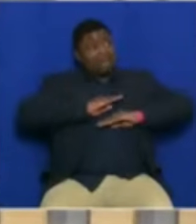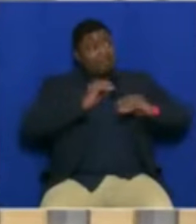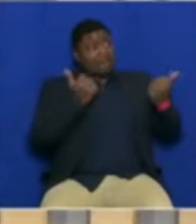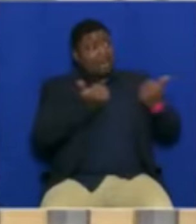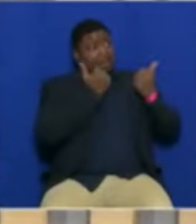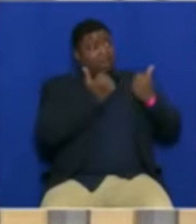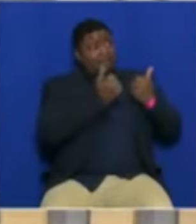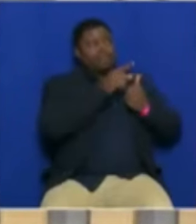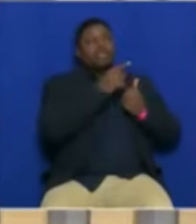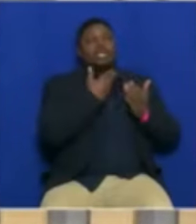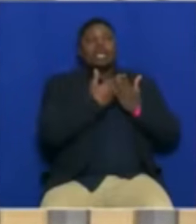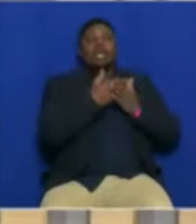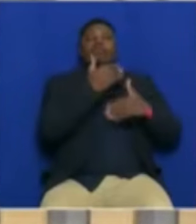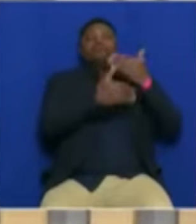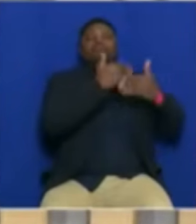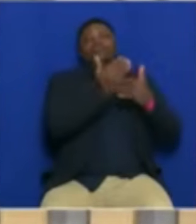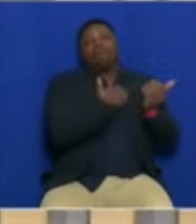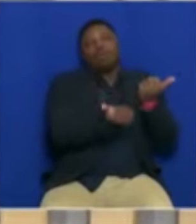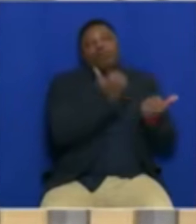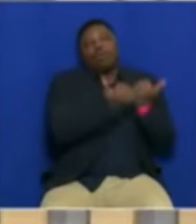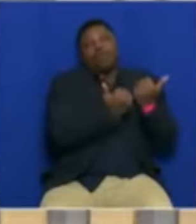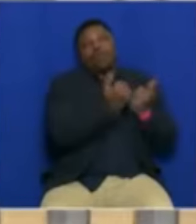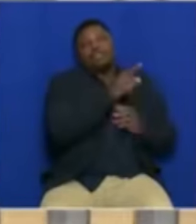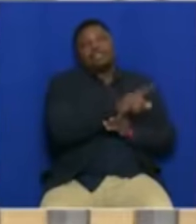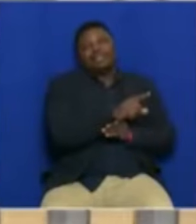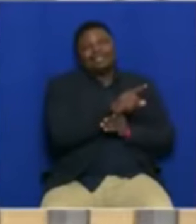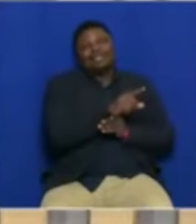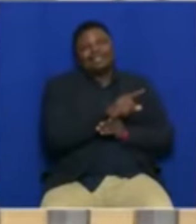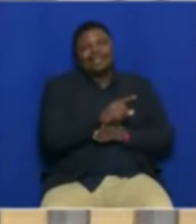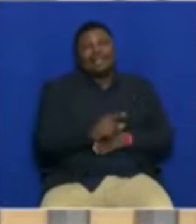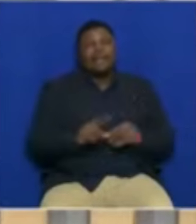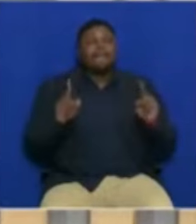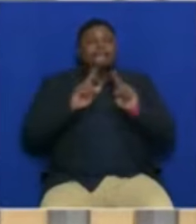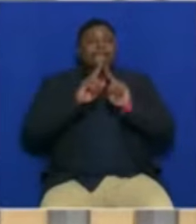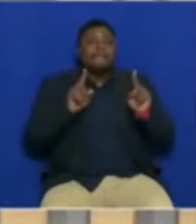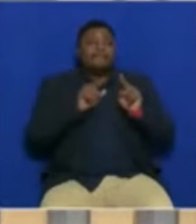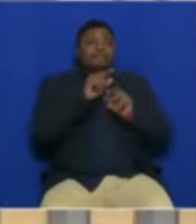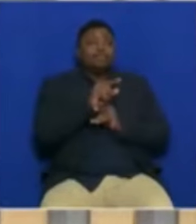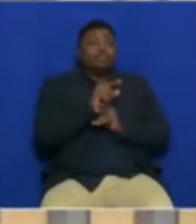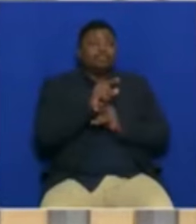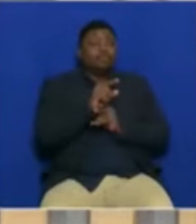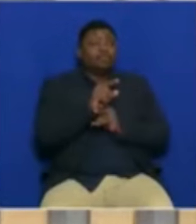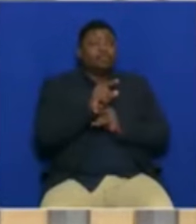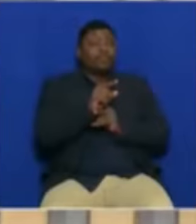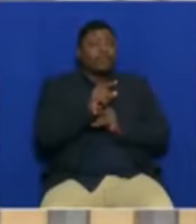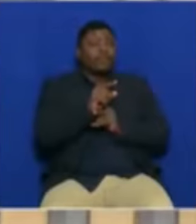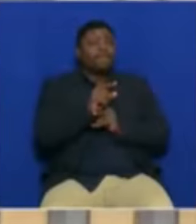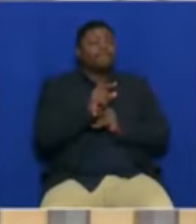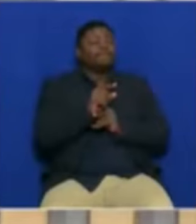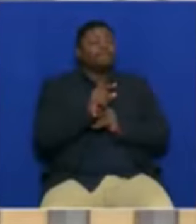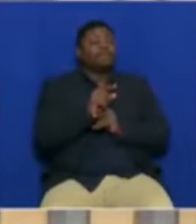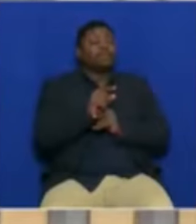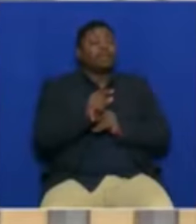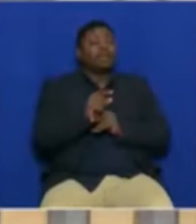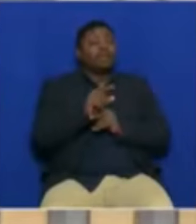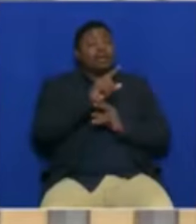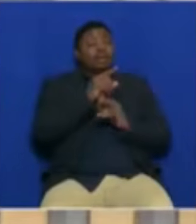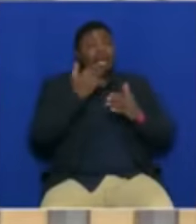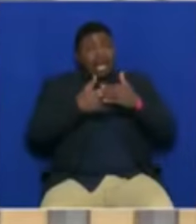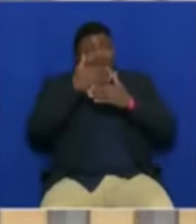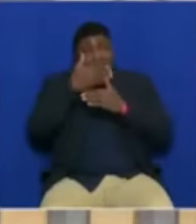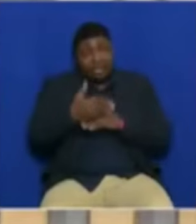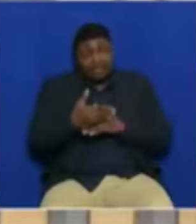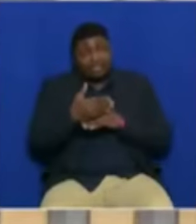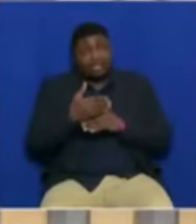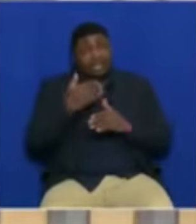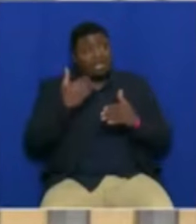the charges, and then it moves to the next step of your application for, I don't want to jump